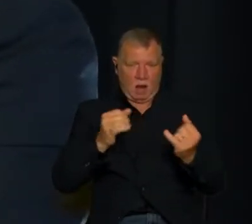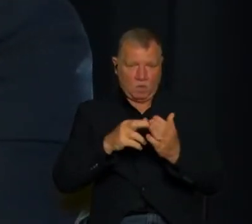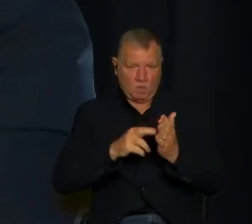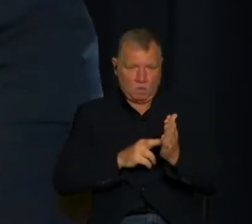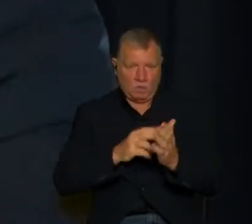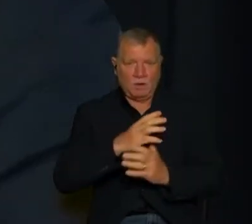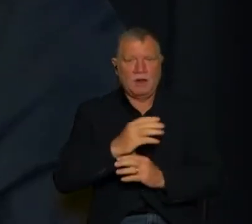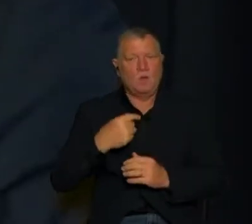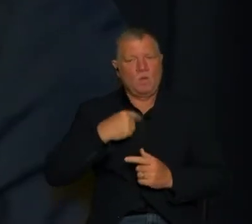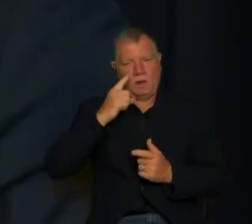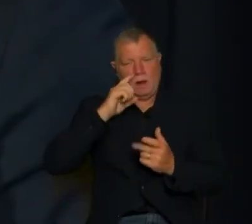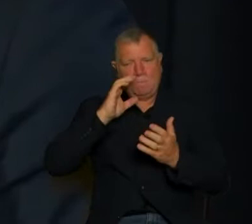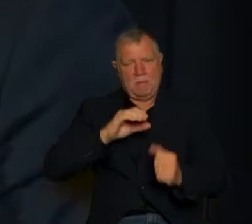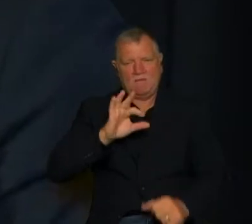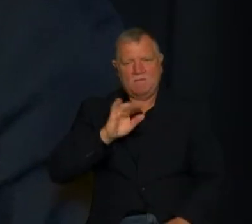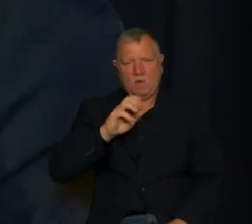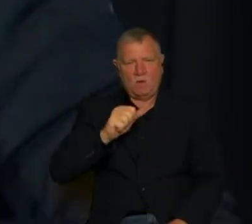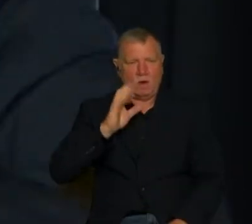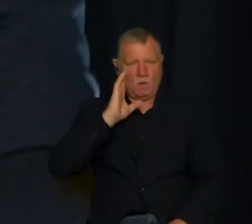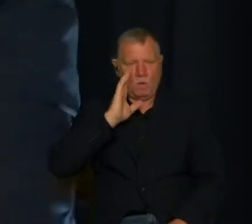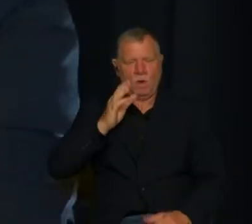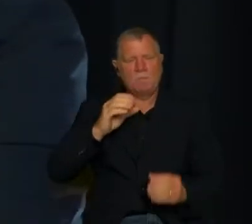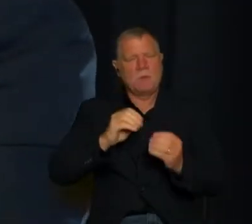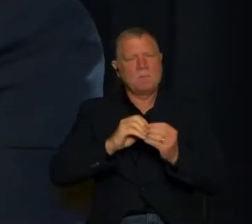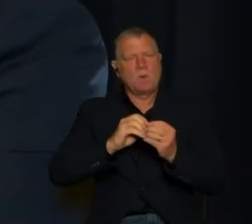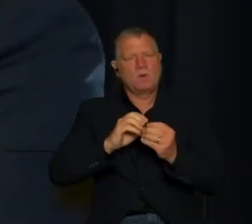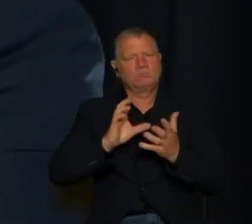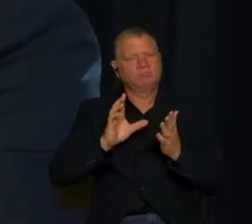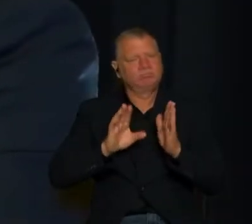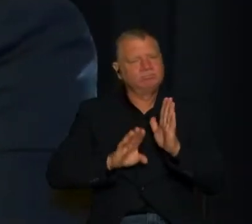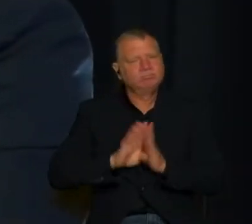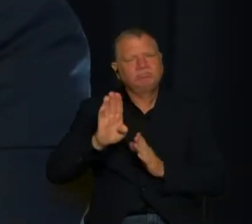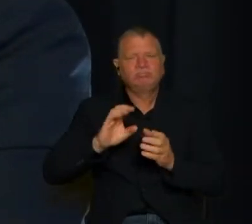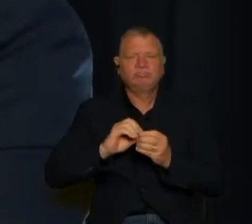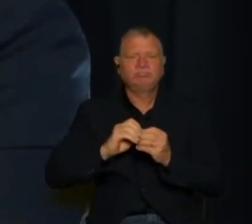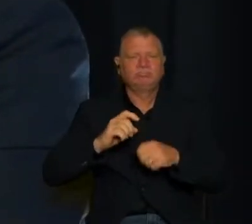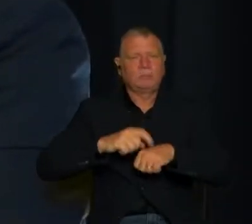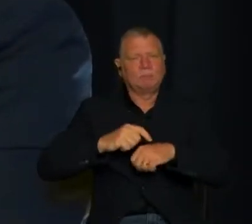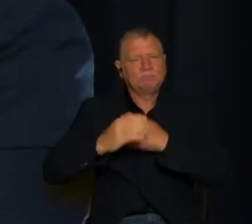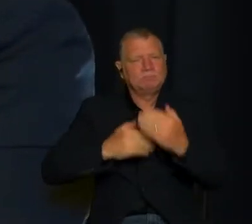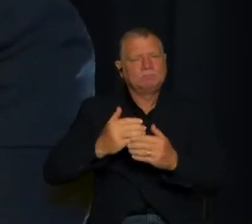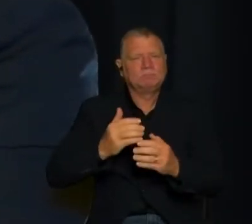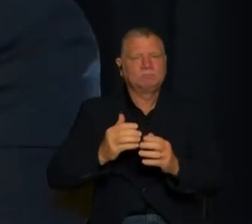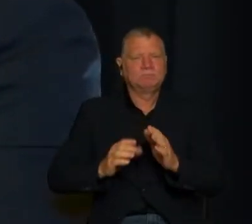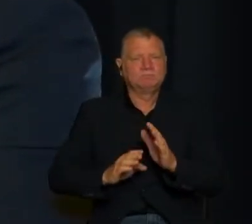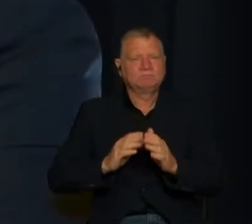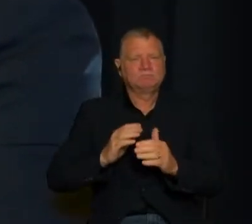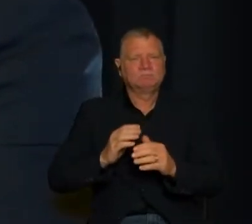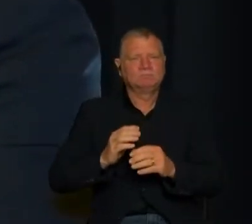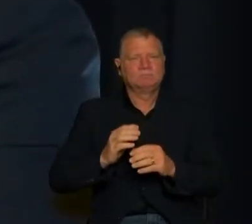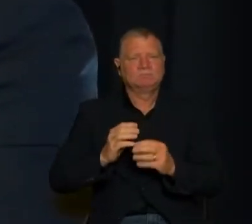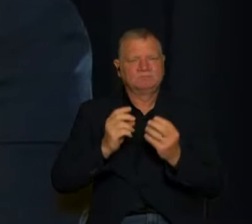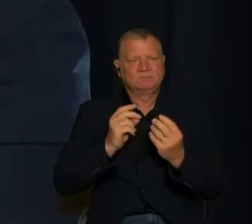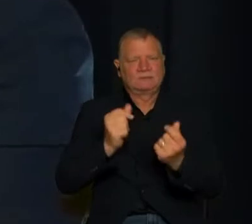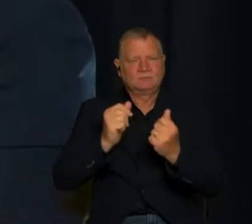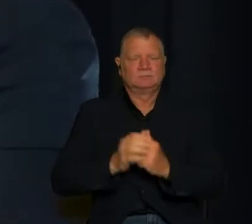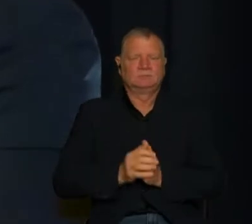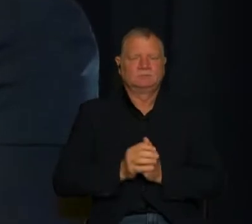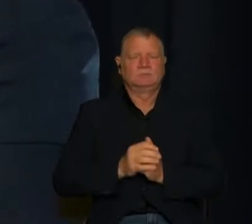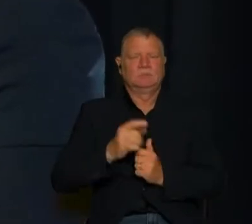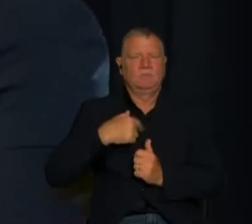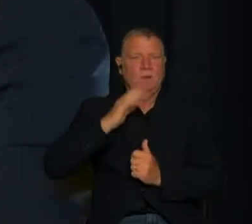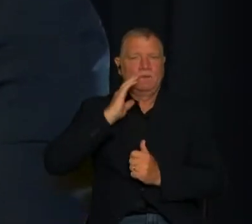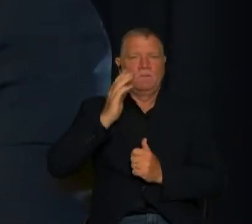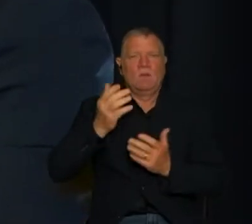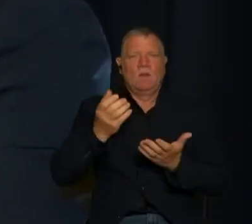expect Fiona-related projects to have a more accelerated timeline. These investments will also have a